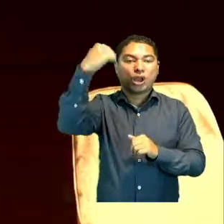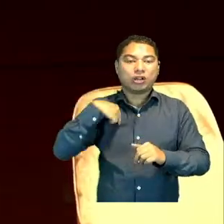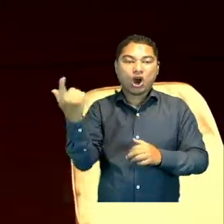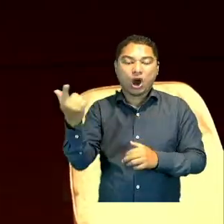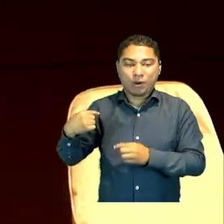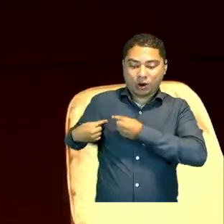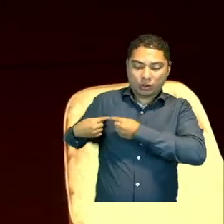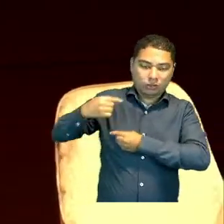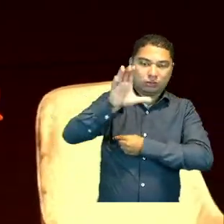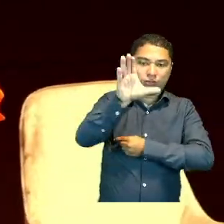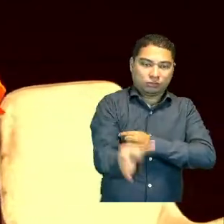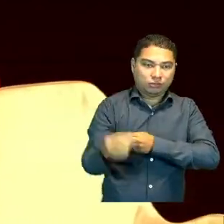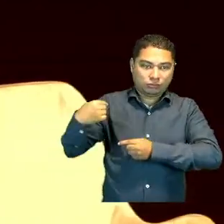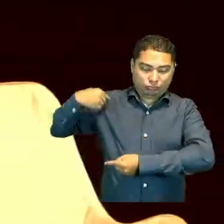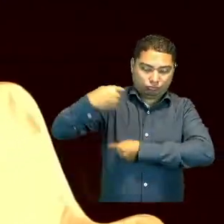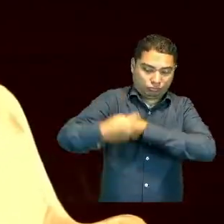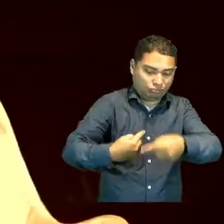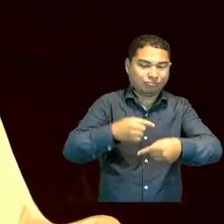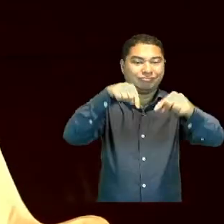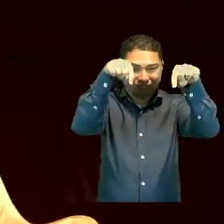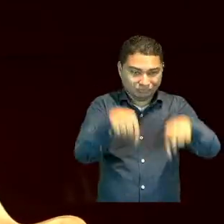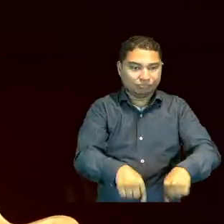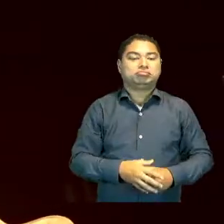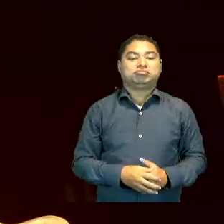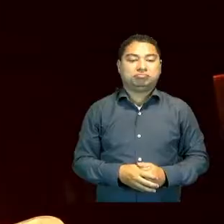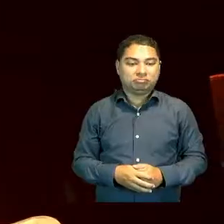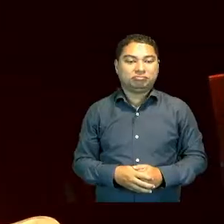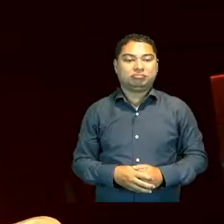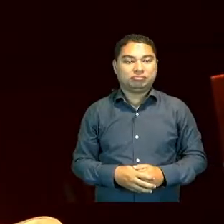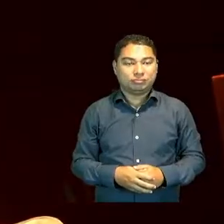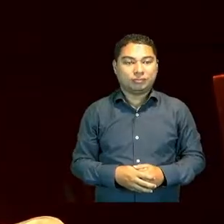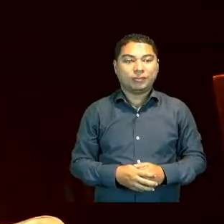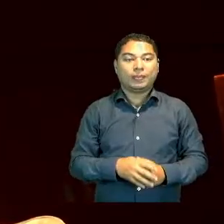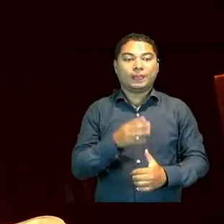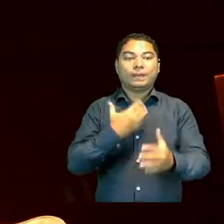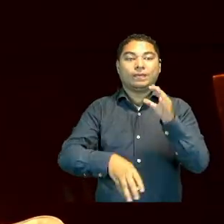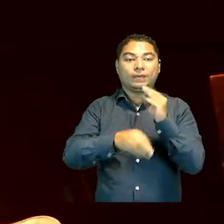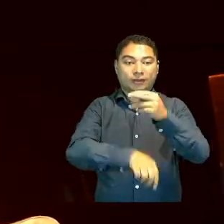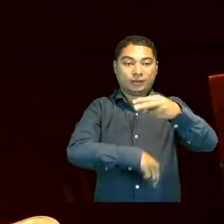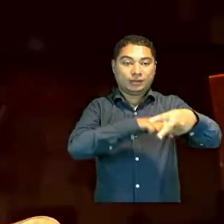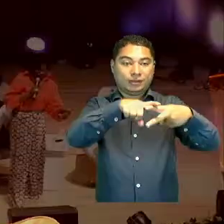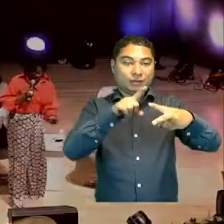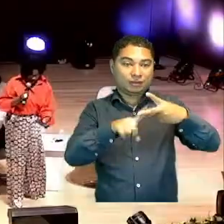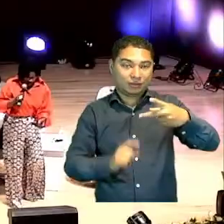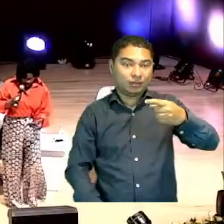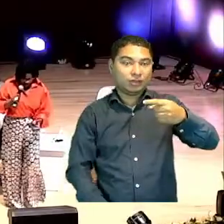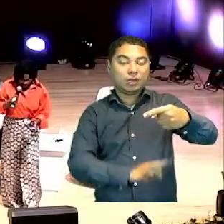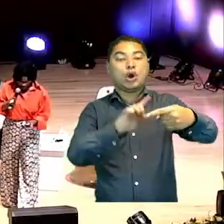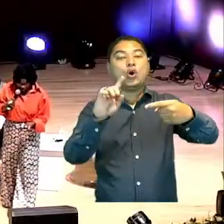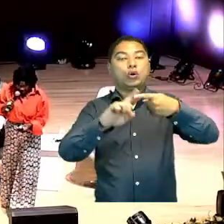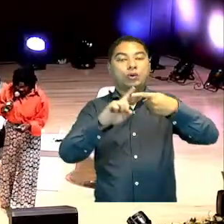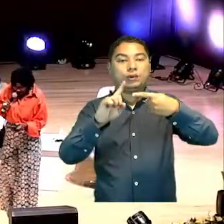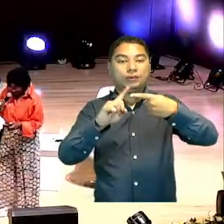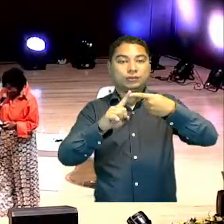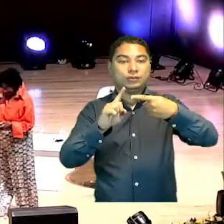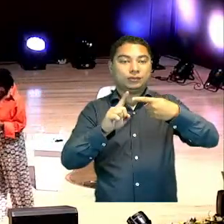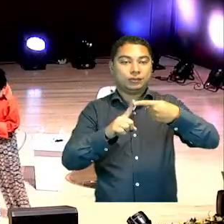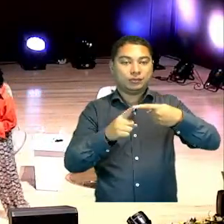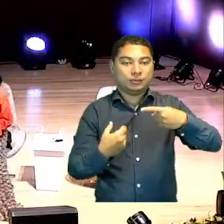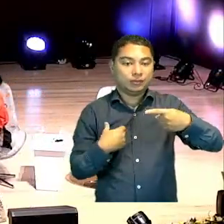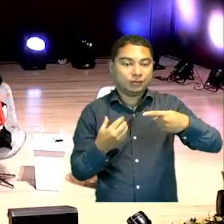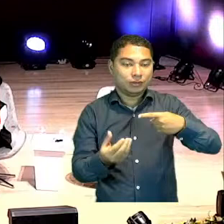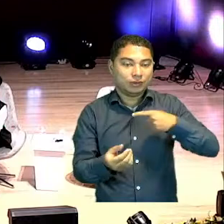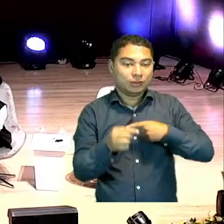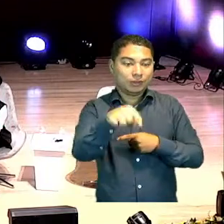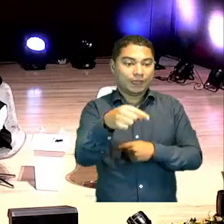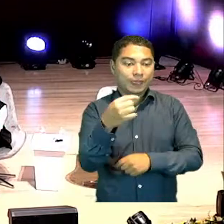African descent, and especially because I'm Afro-Colombian. That's why I earned that and won that. And that's why I'm going to say